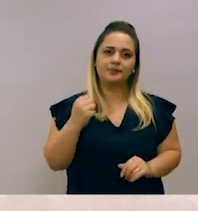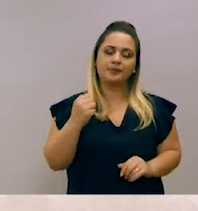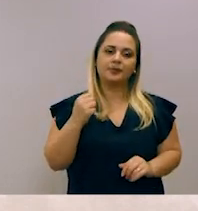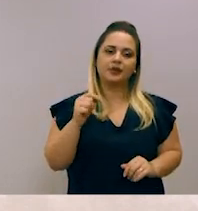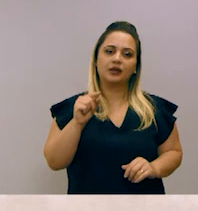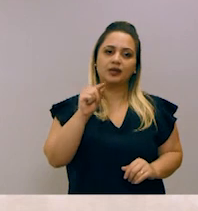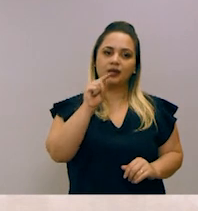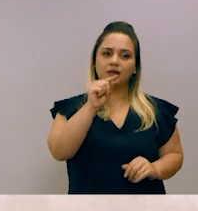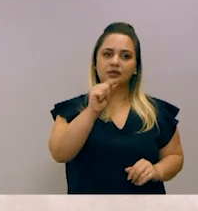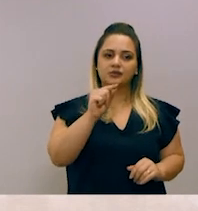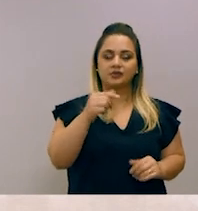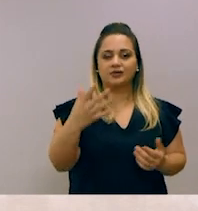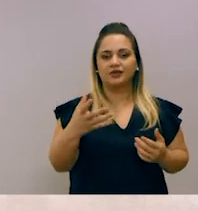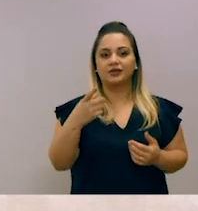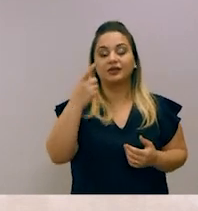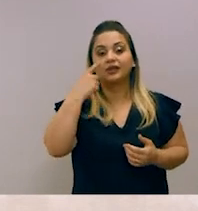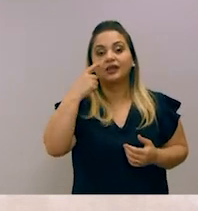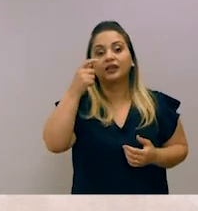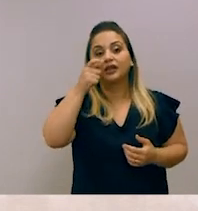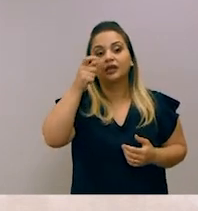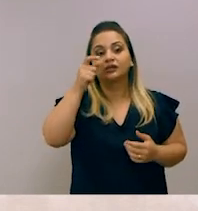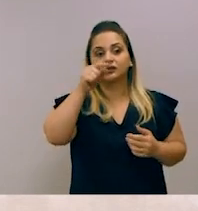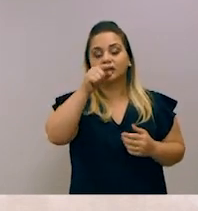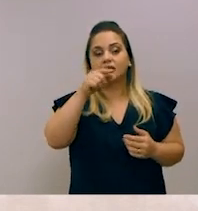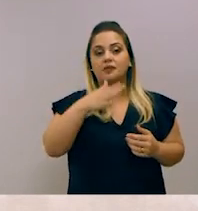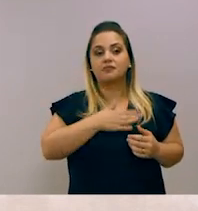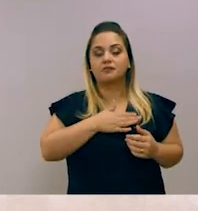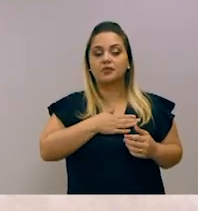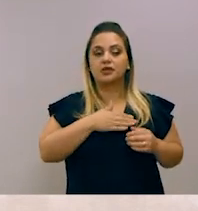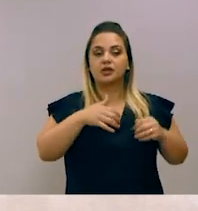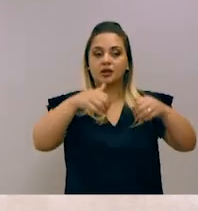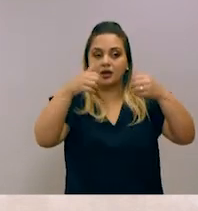you're interested, this is my little neural